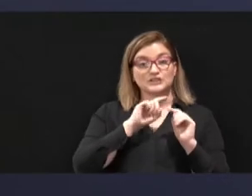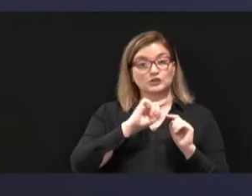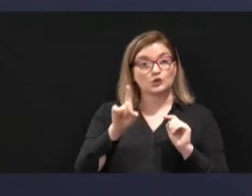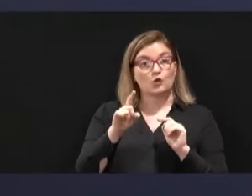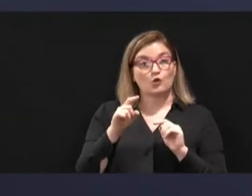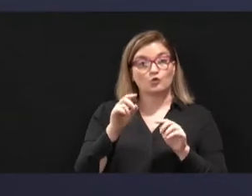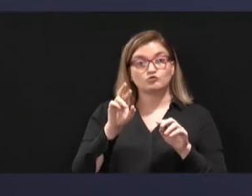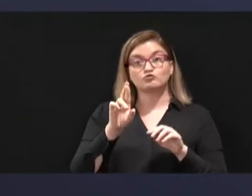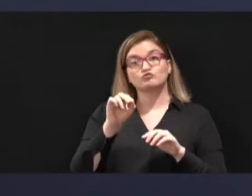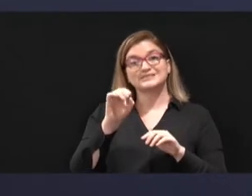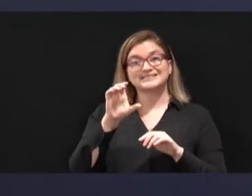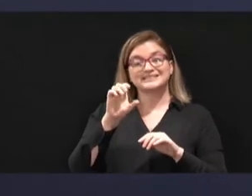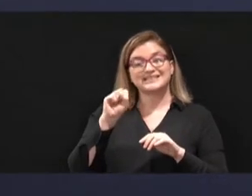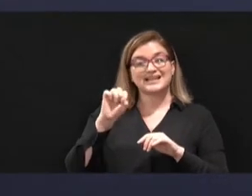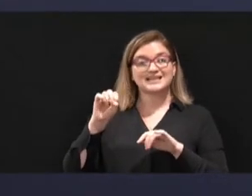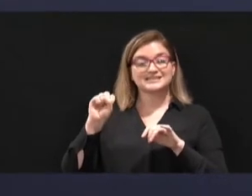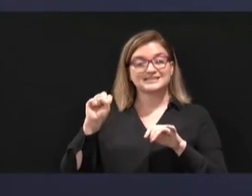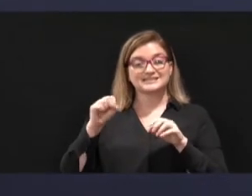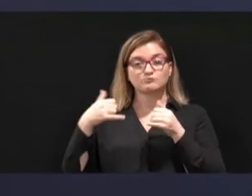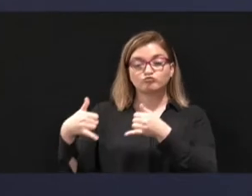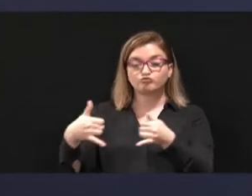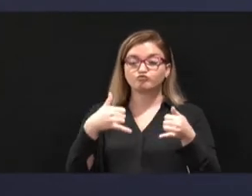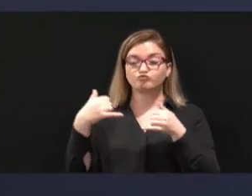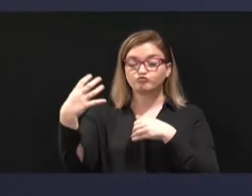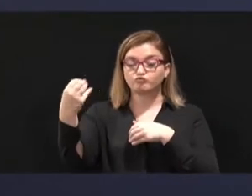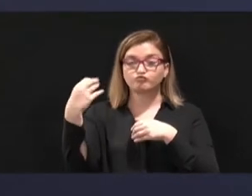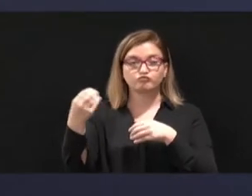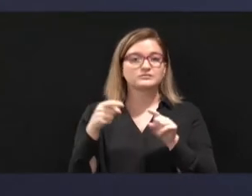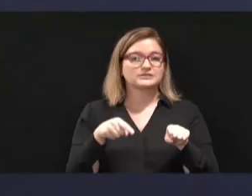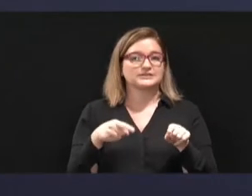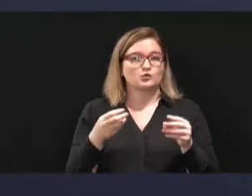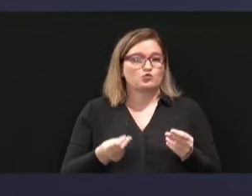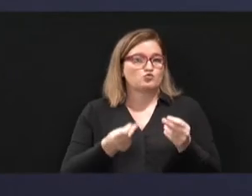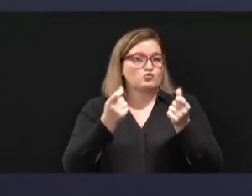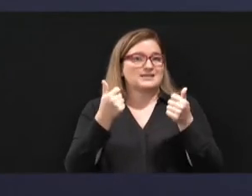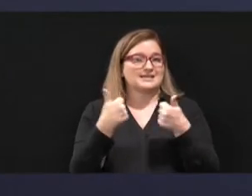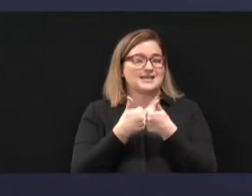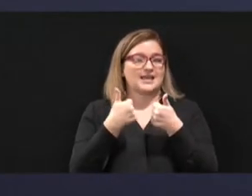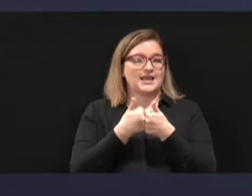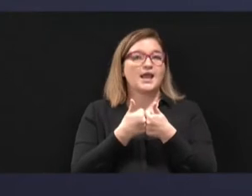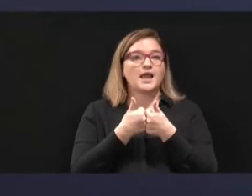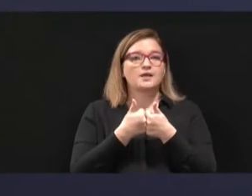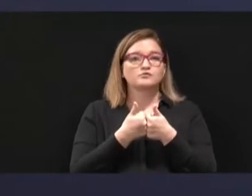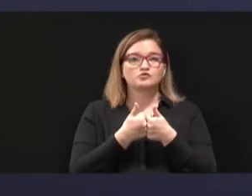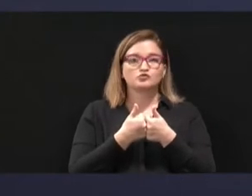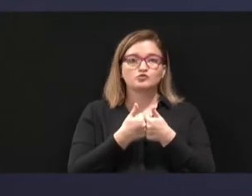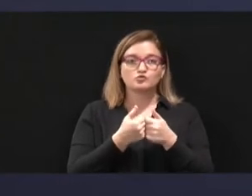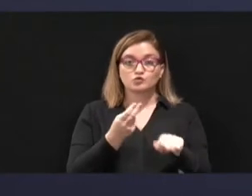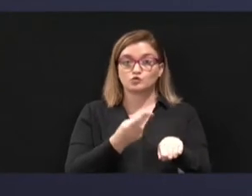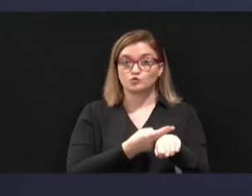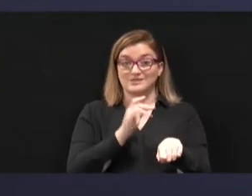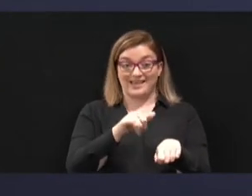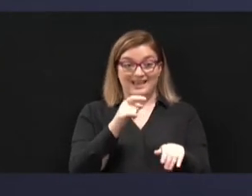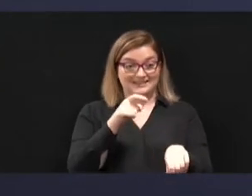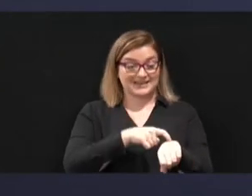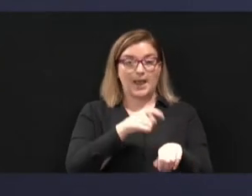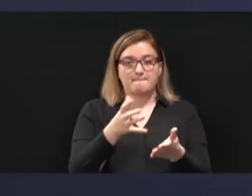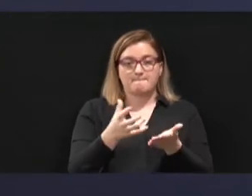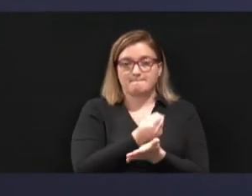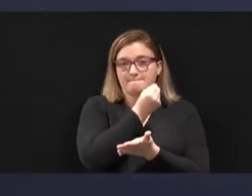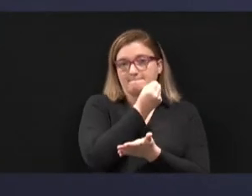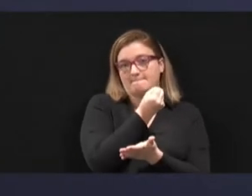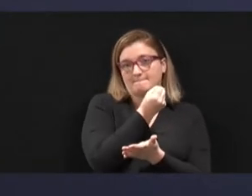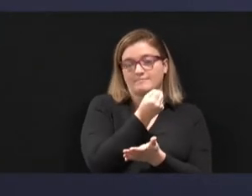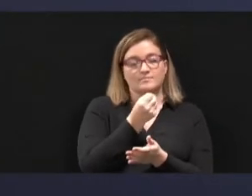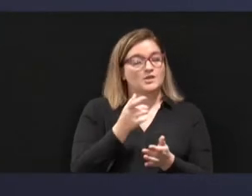And these are just some quick little games that I came up with to help us use that time and to build in some phonemic awareness. Feel free to hate